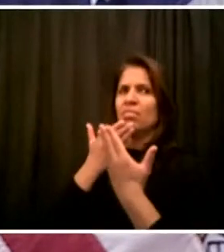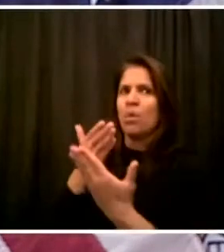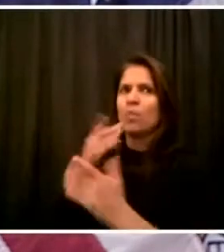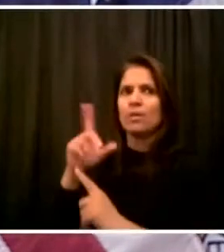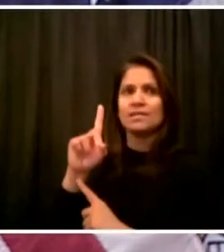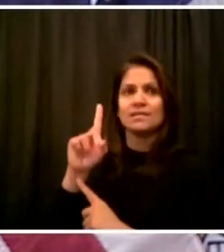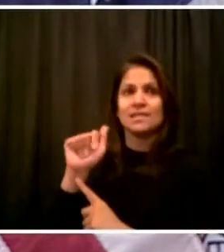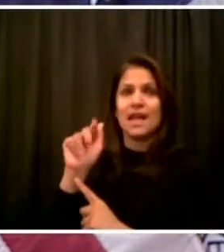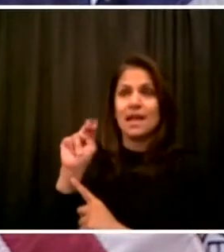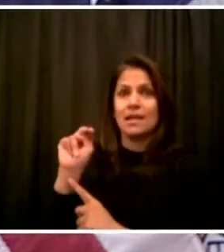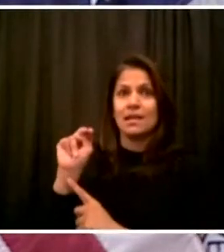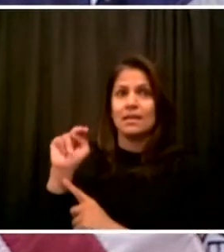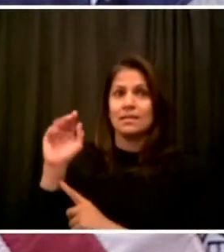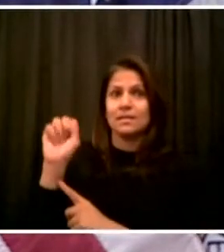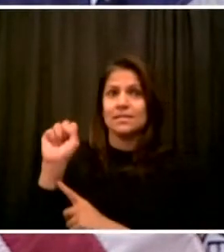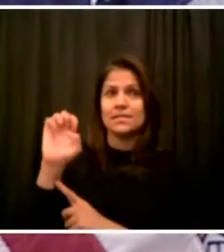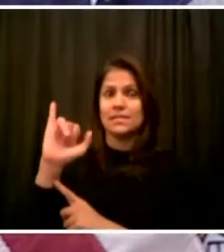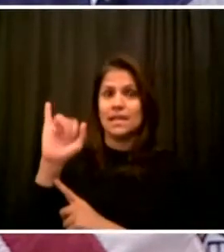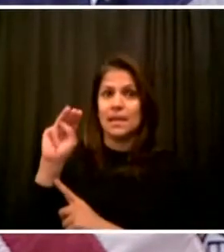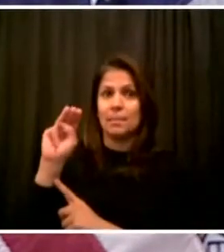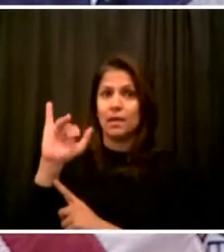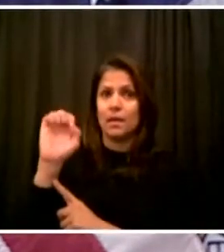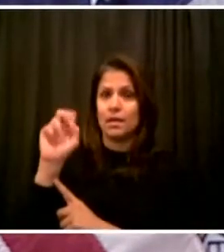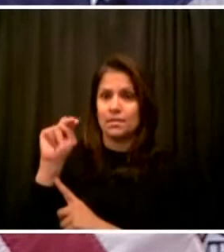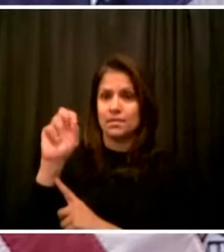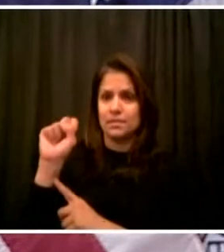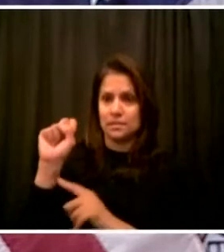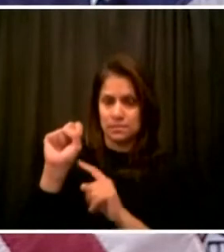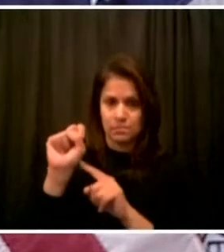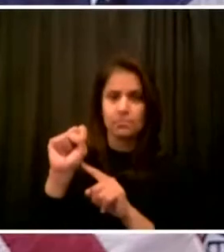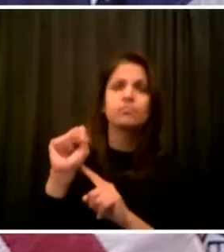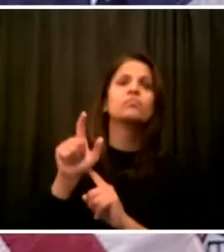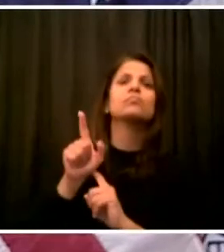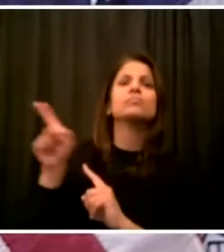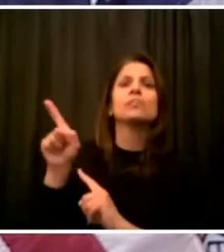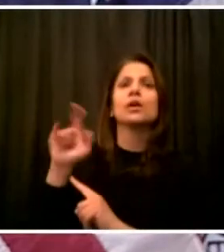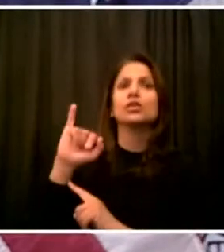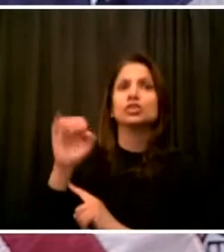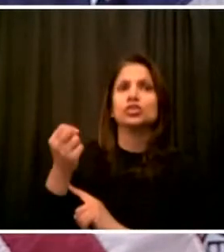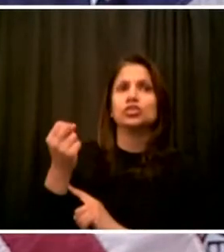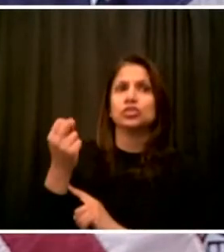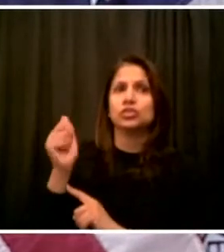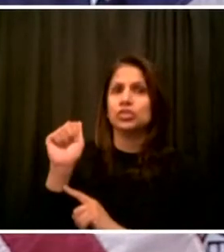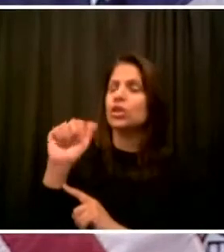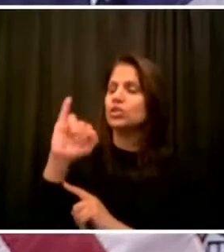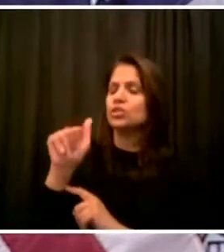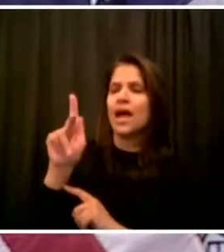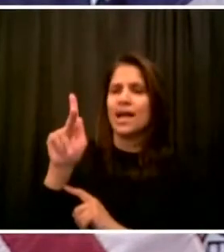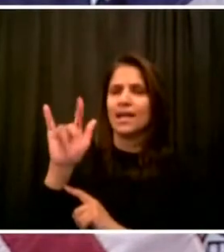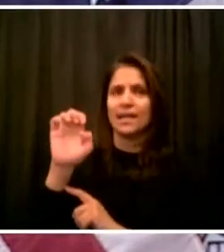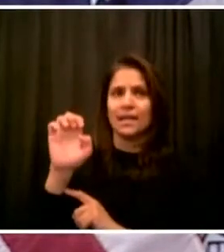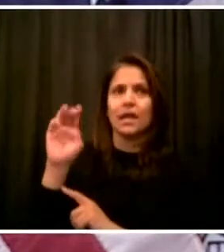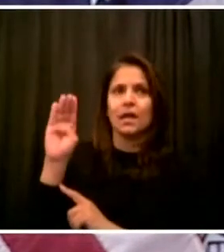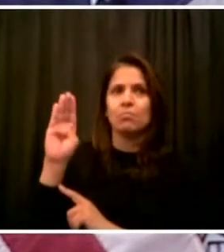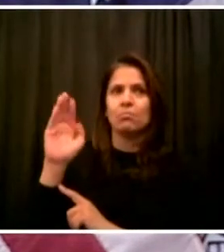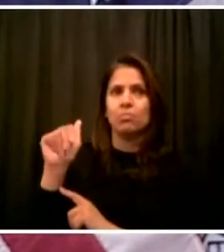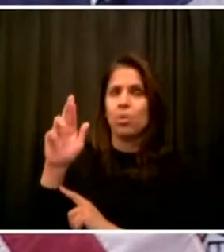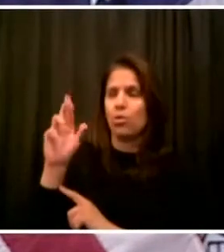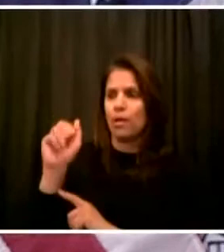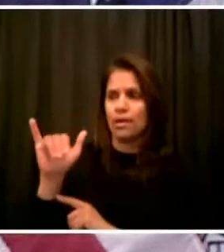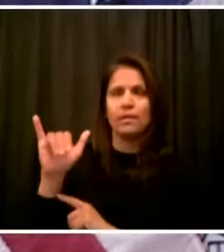played a crucial role in the effort. So many good people at the emergency management